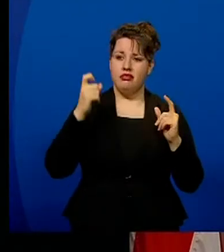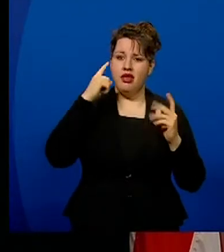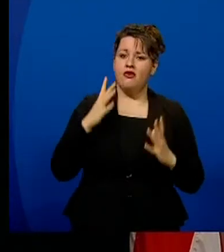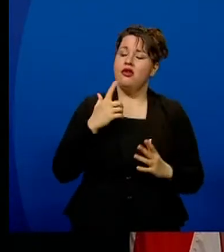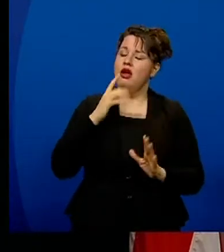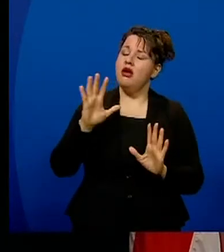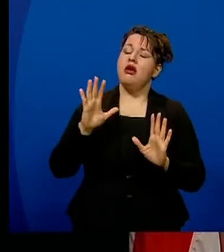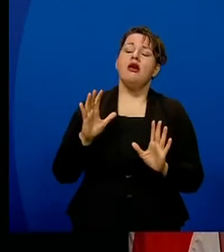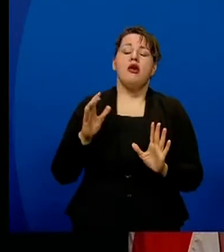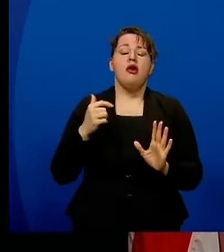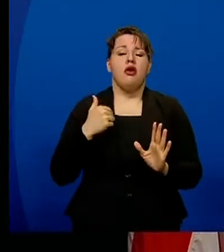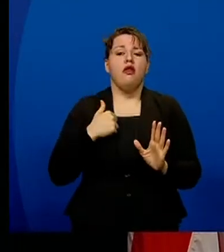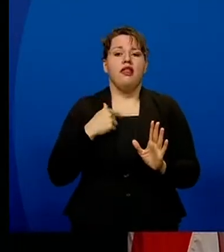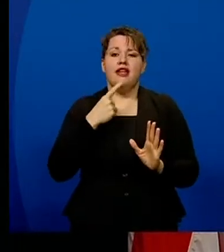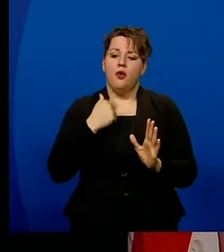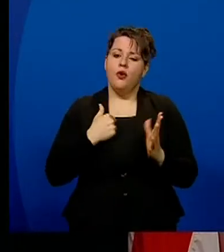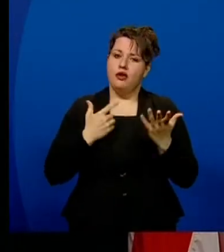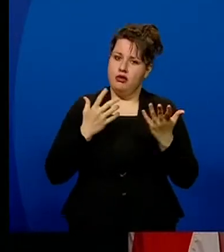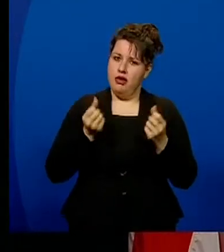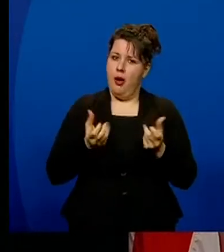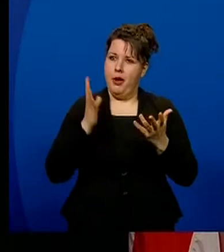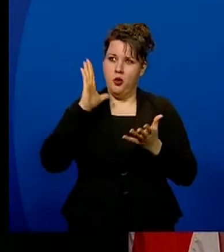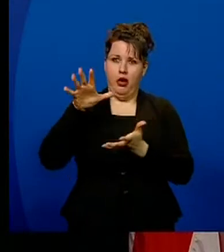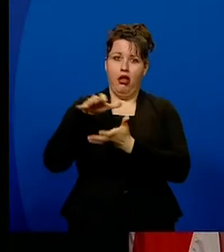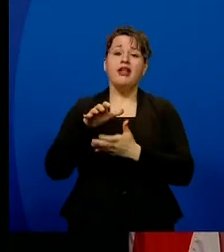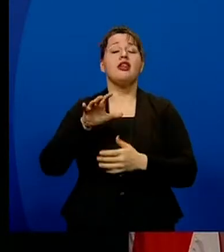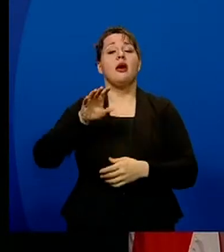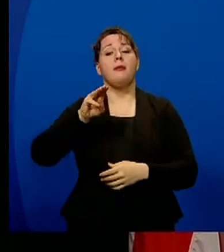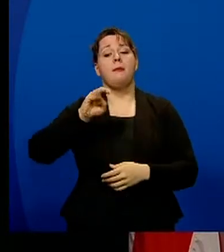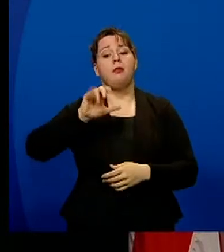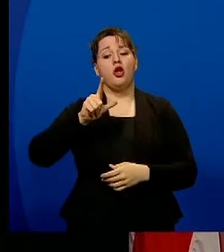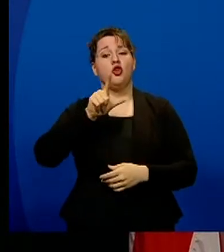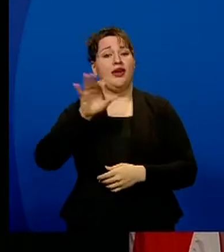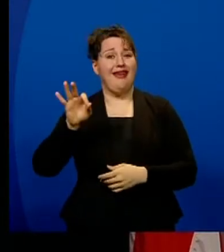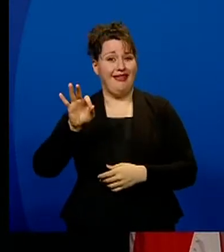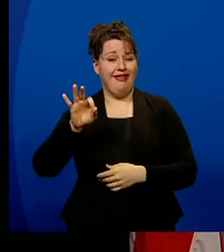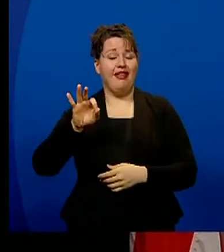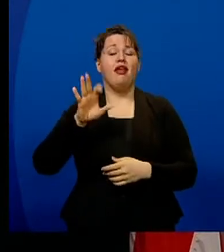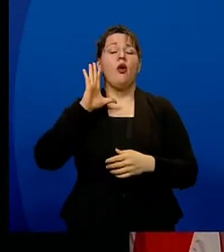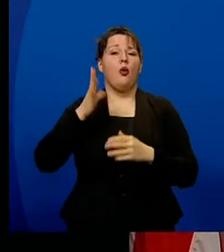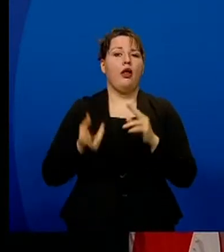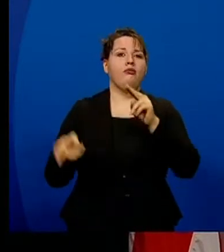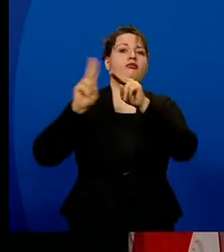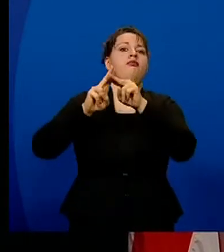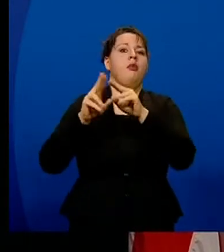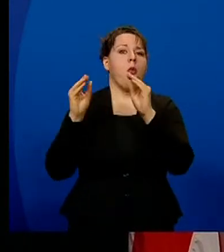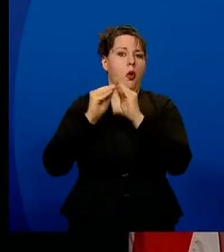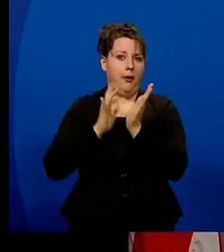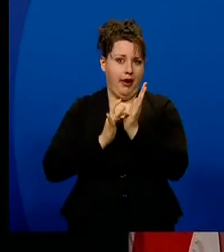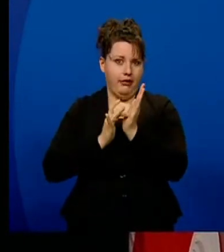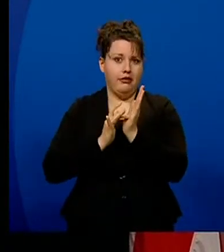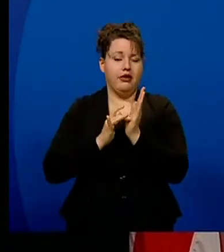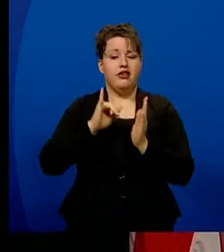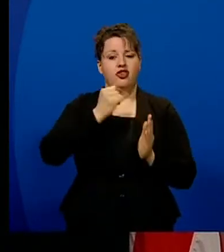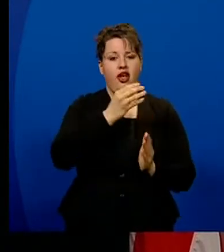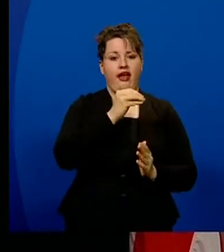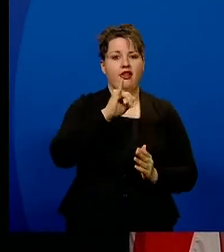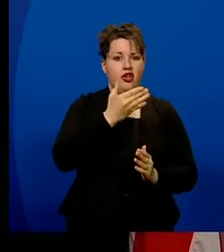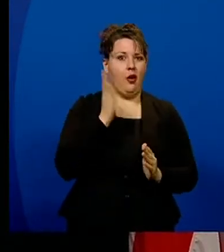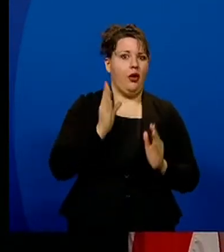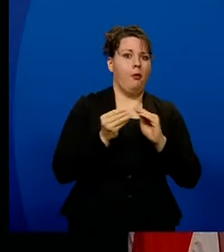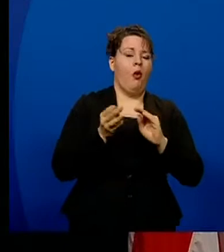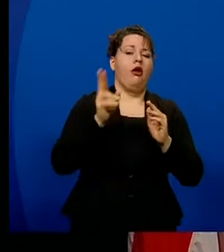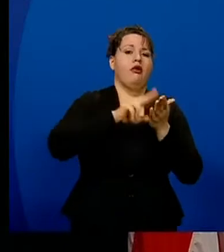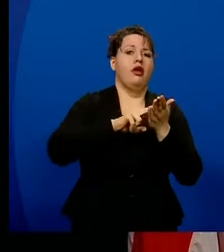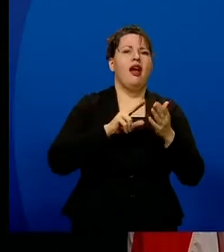will allocate, and there is a significant jump starting March 29th where we're starting to see all of them ramp up, as well as J&J, which again, the